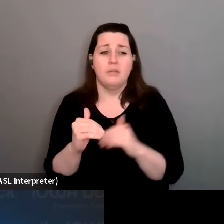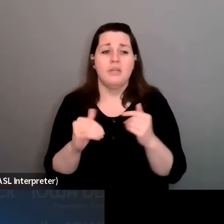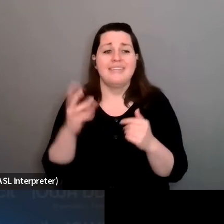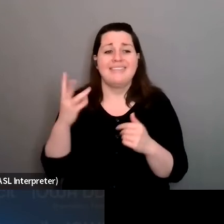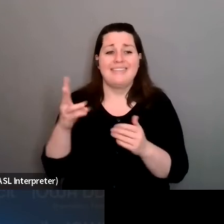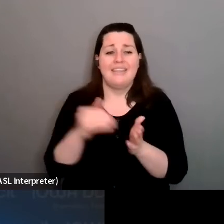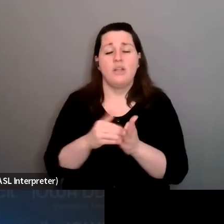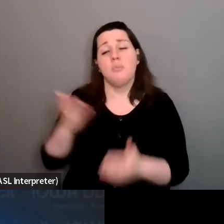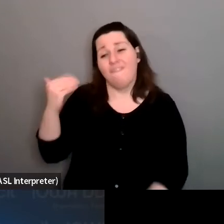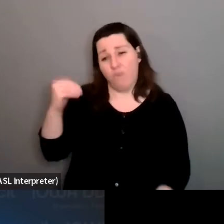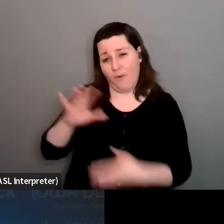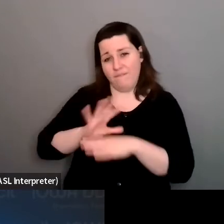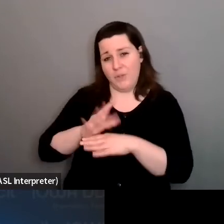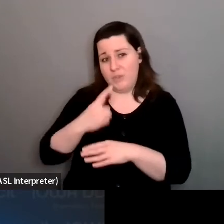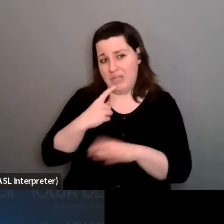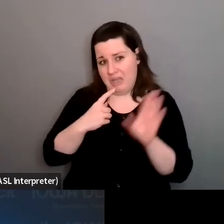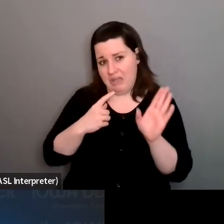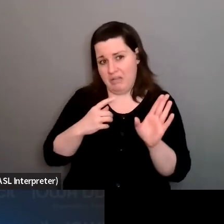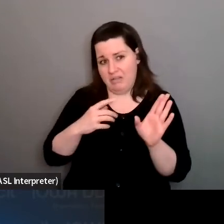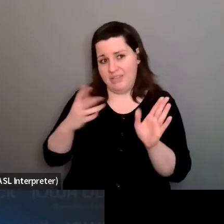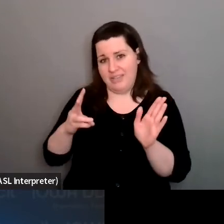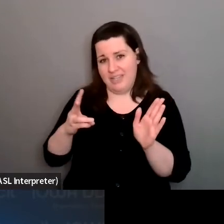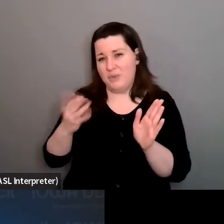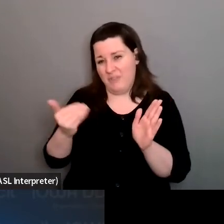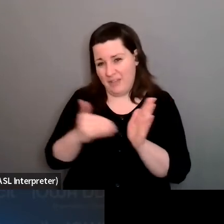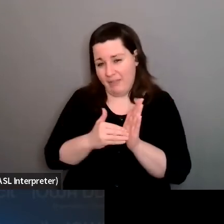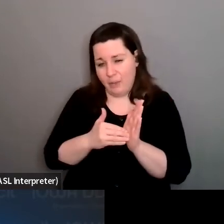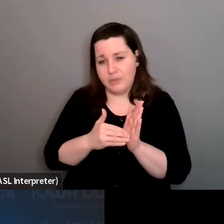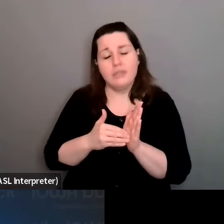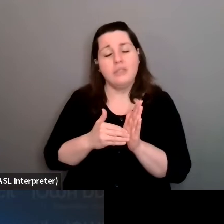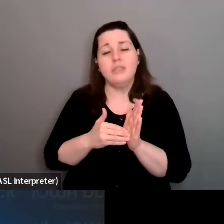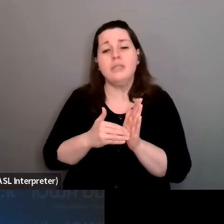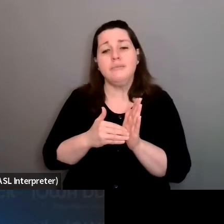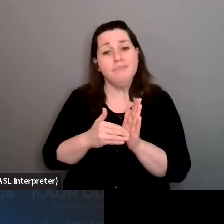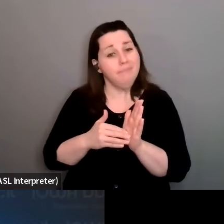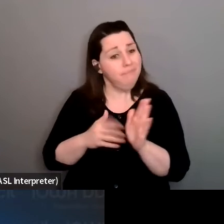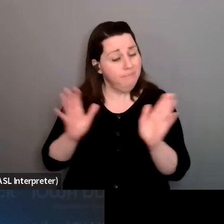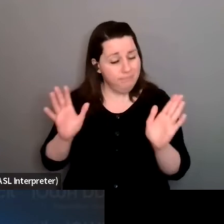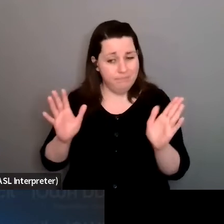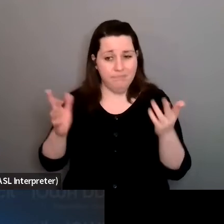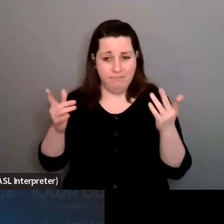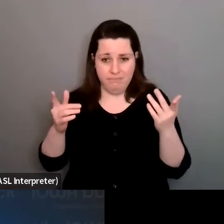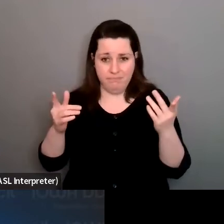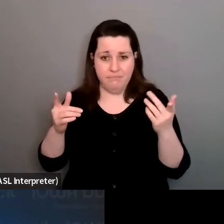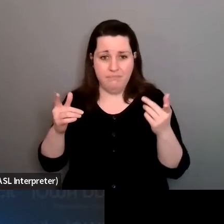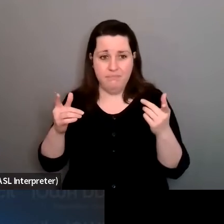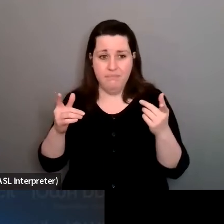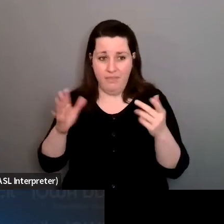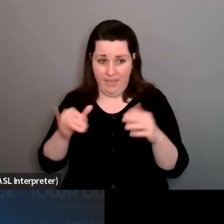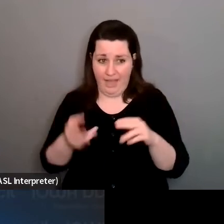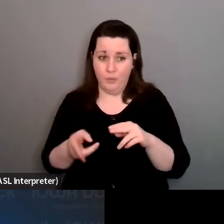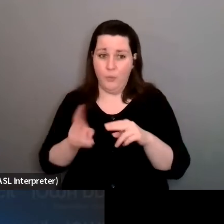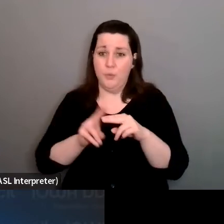watched earlier, it indicated that limit was 15,000. Great news when that amount goes up.